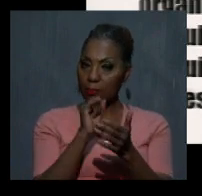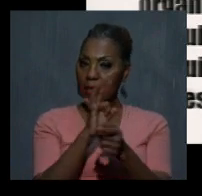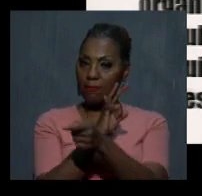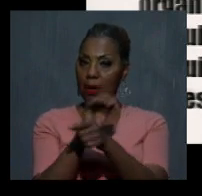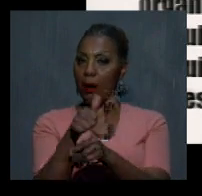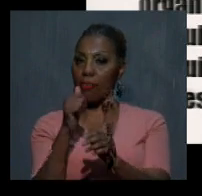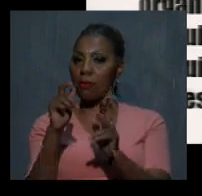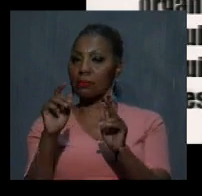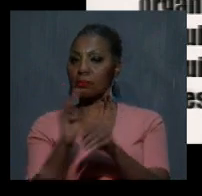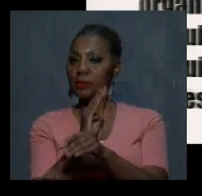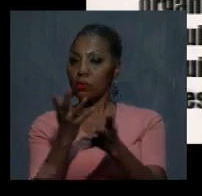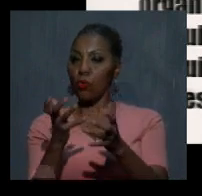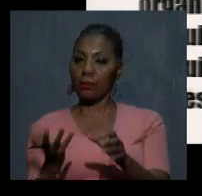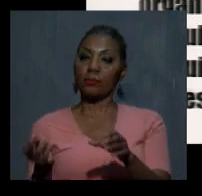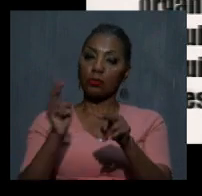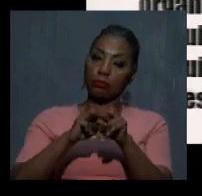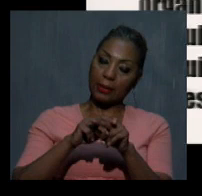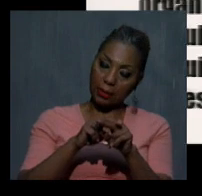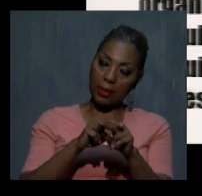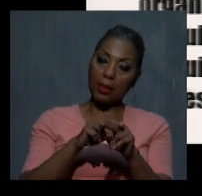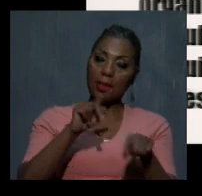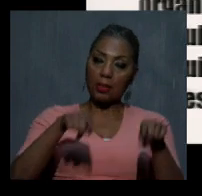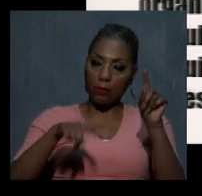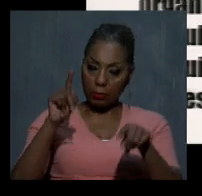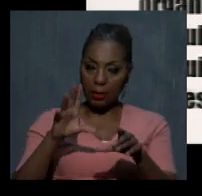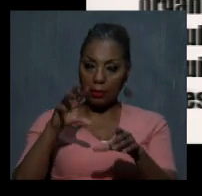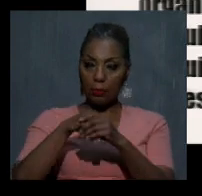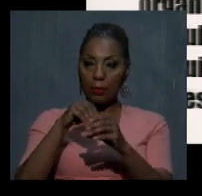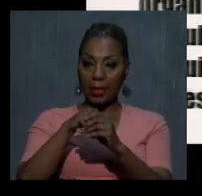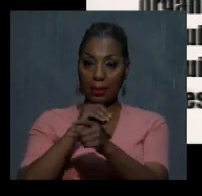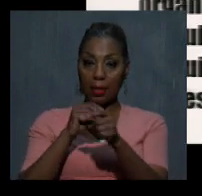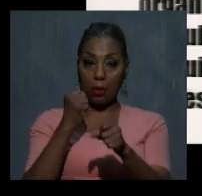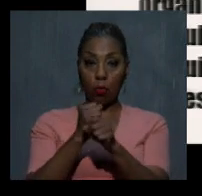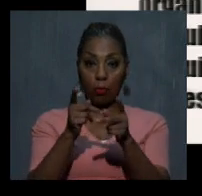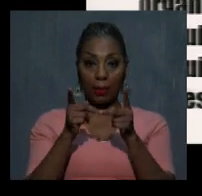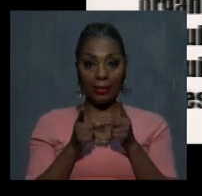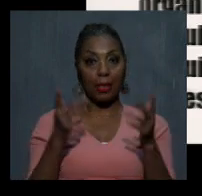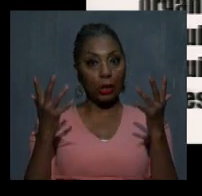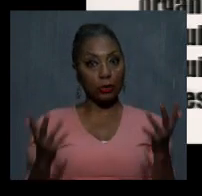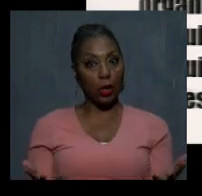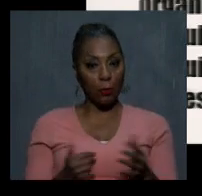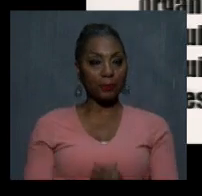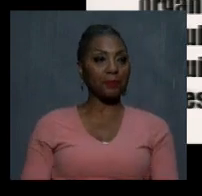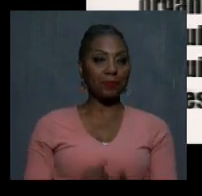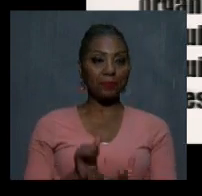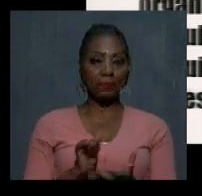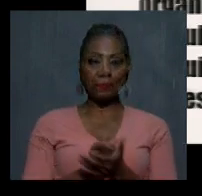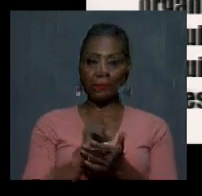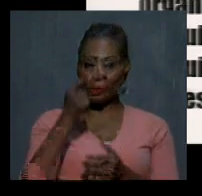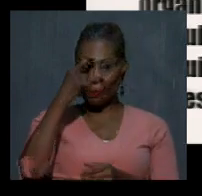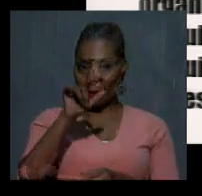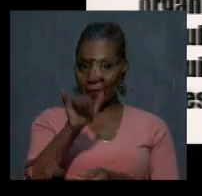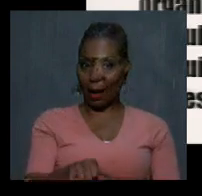to increase inclusion in their workplace. So that's all for that